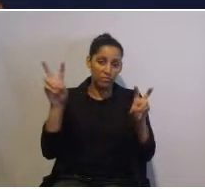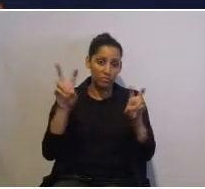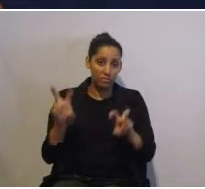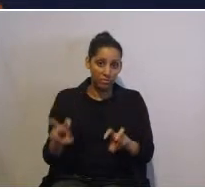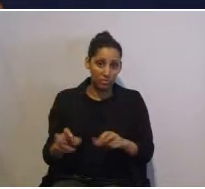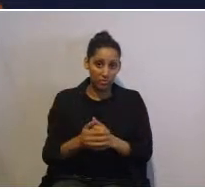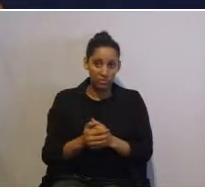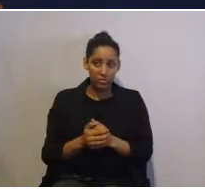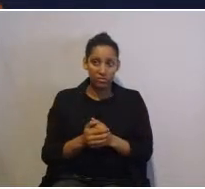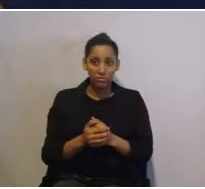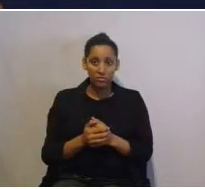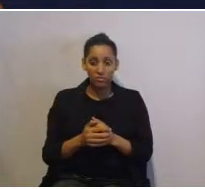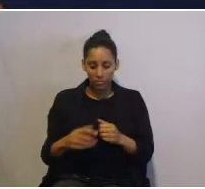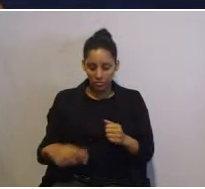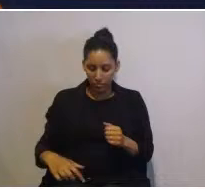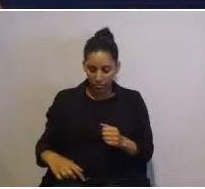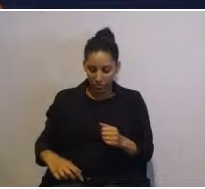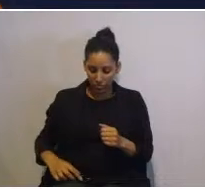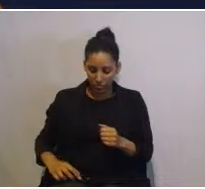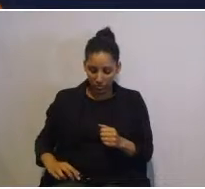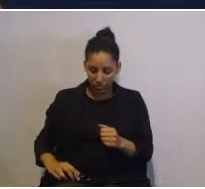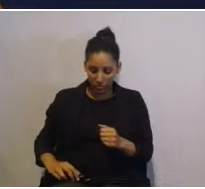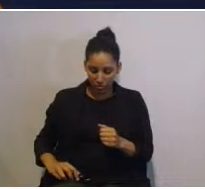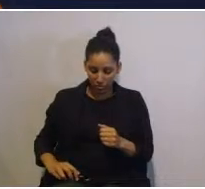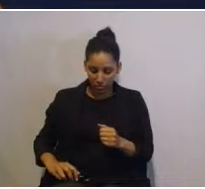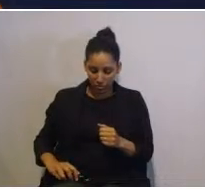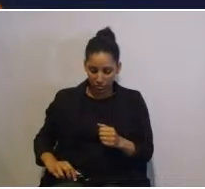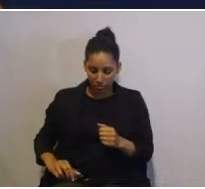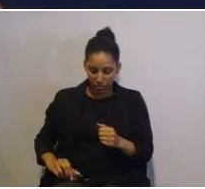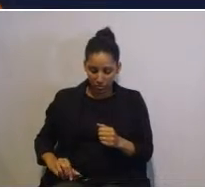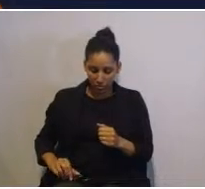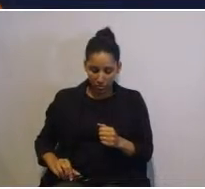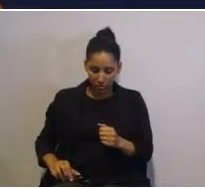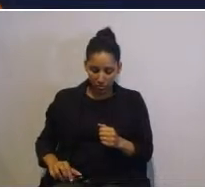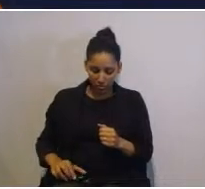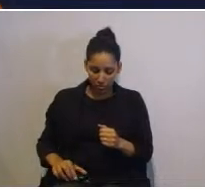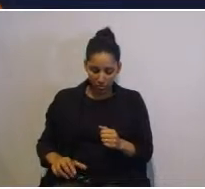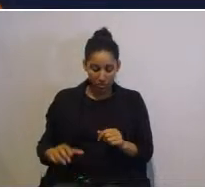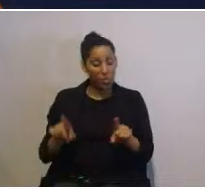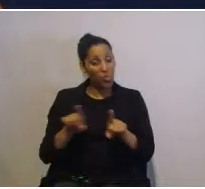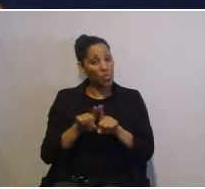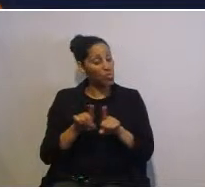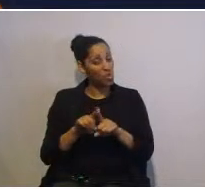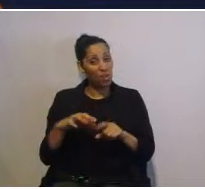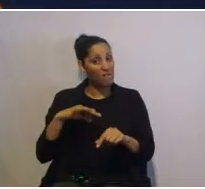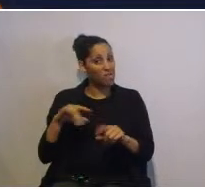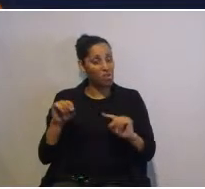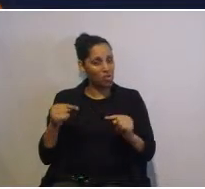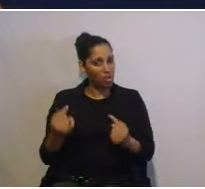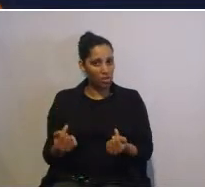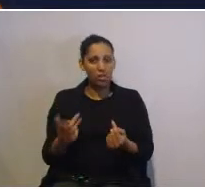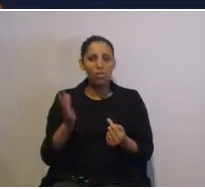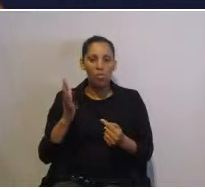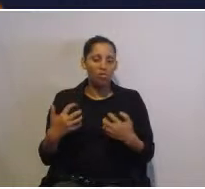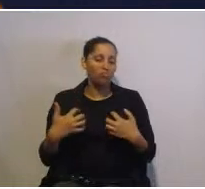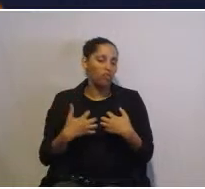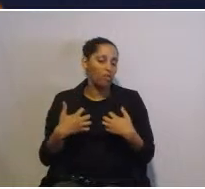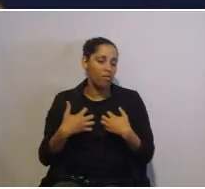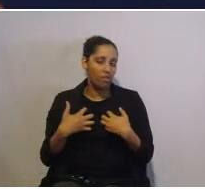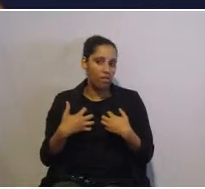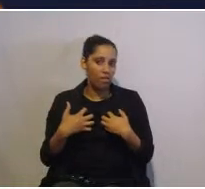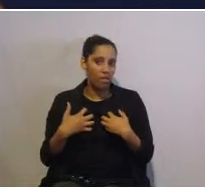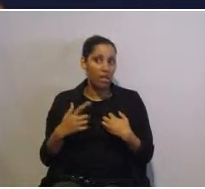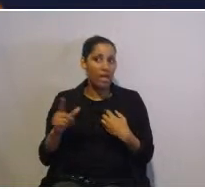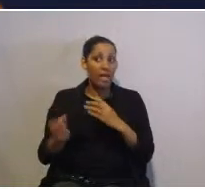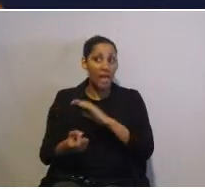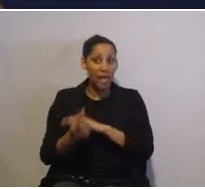and institute an affordable model, there is bound to be trouble, as what happened in Lavender